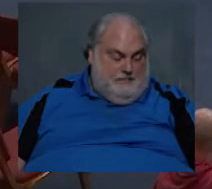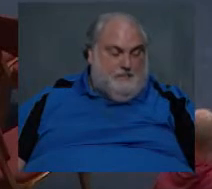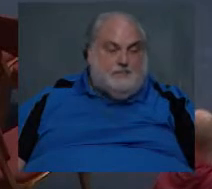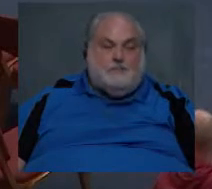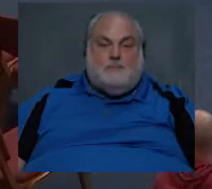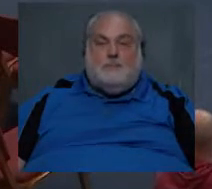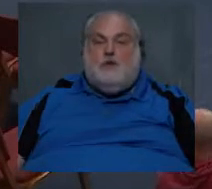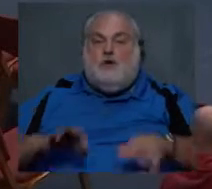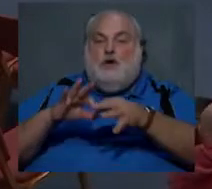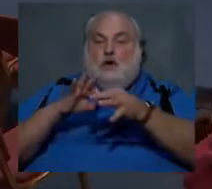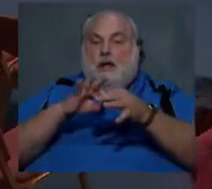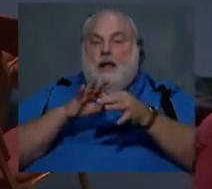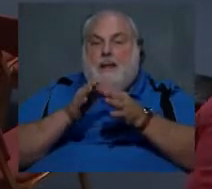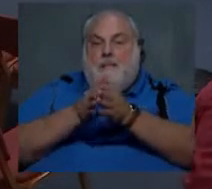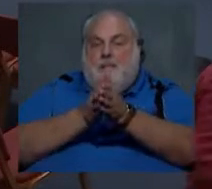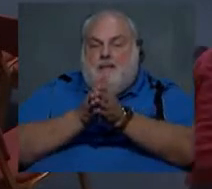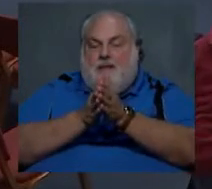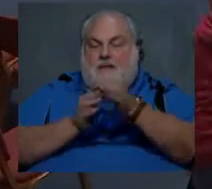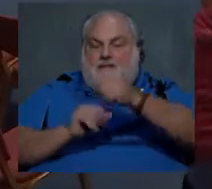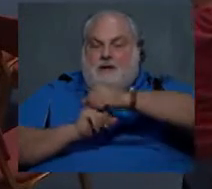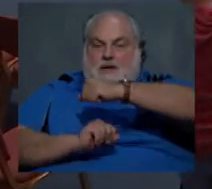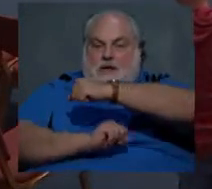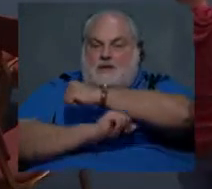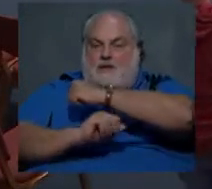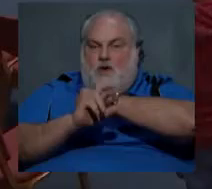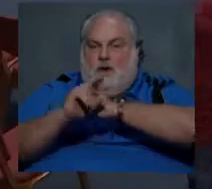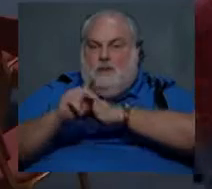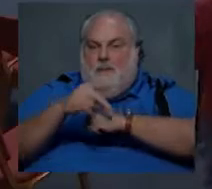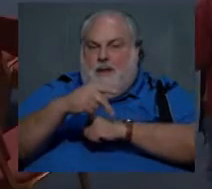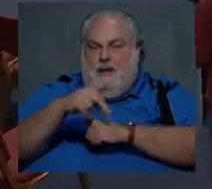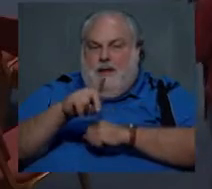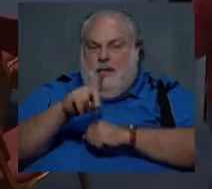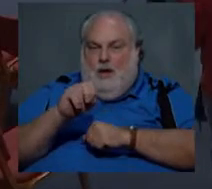United Methodist Foundation of Arkansas Revised Short Form PDO,